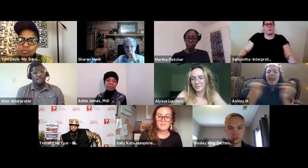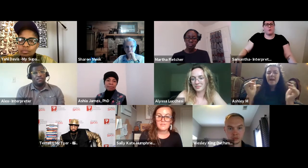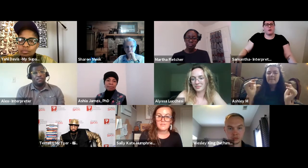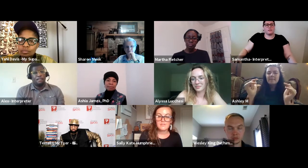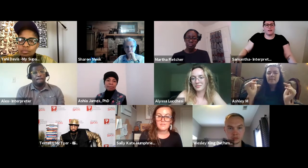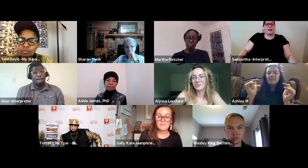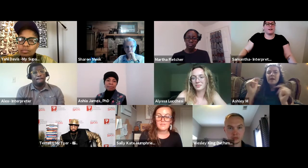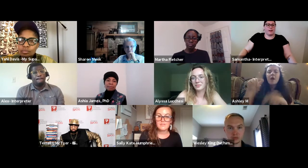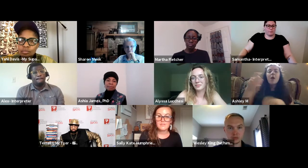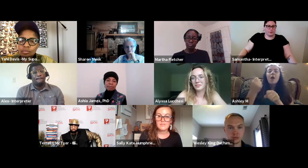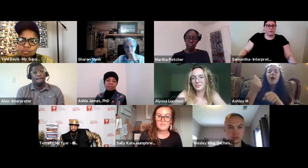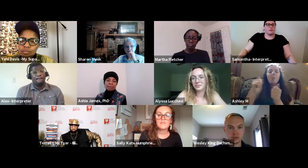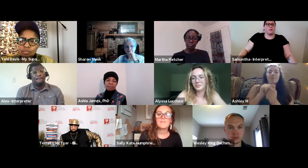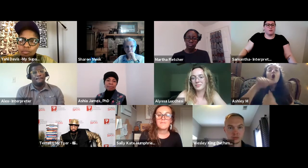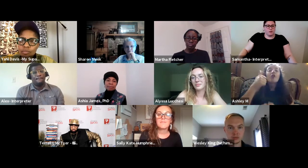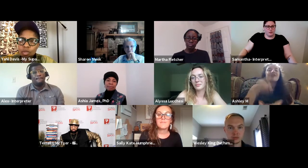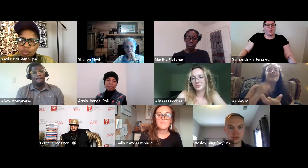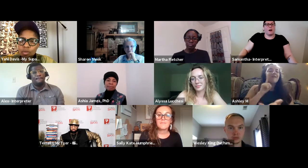Oh yeah, we worked at a camp